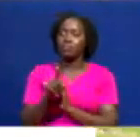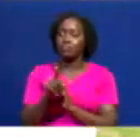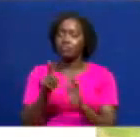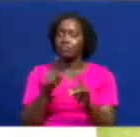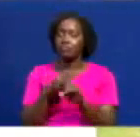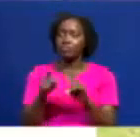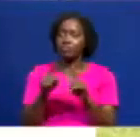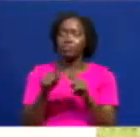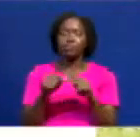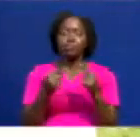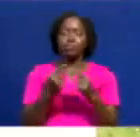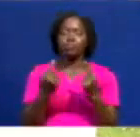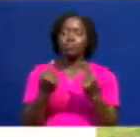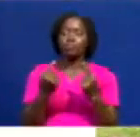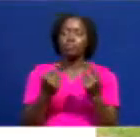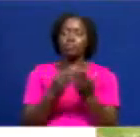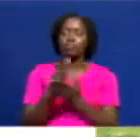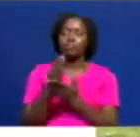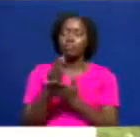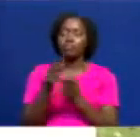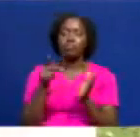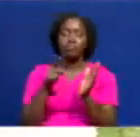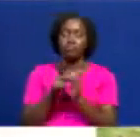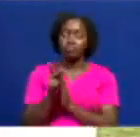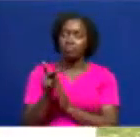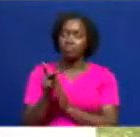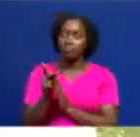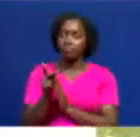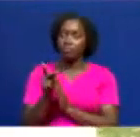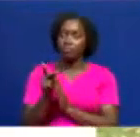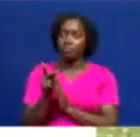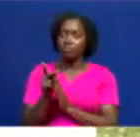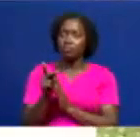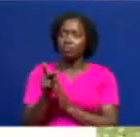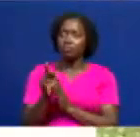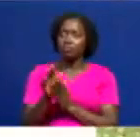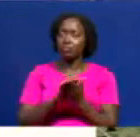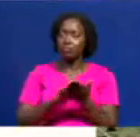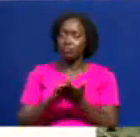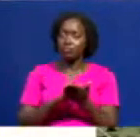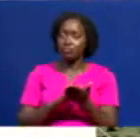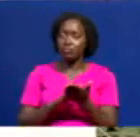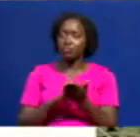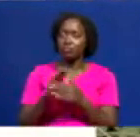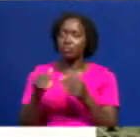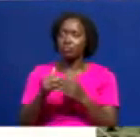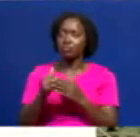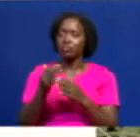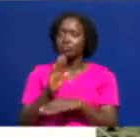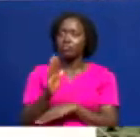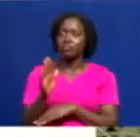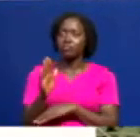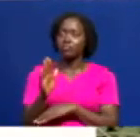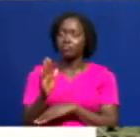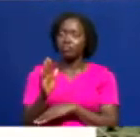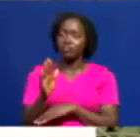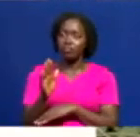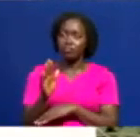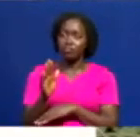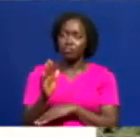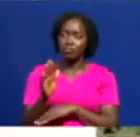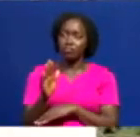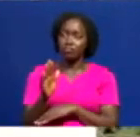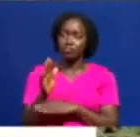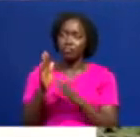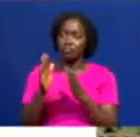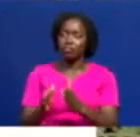However, violation of the user rights attracts a penalty. And in that Shamba, there is no establishment or all the trees die, all the seedlings die, then that